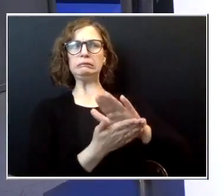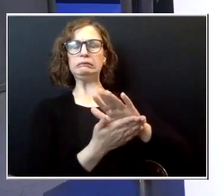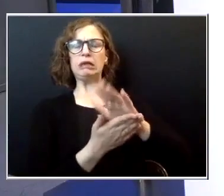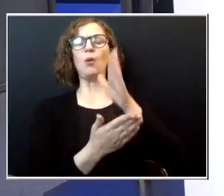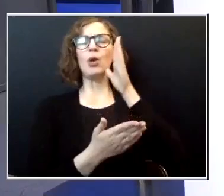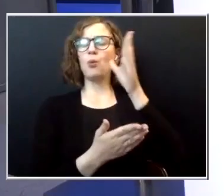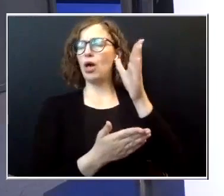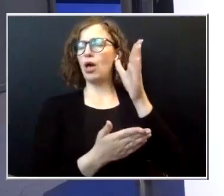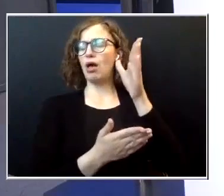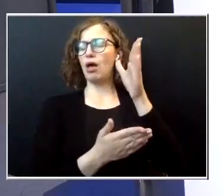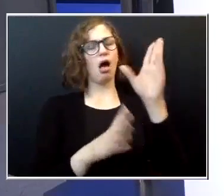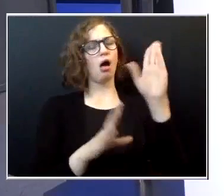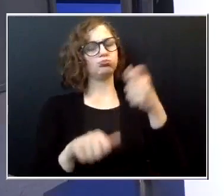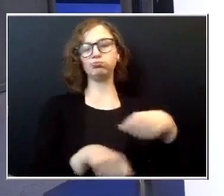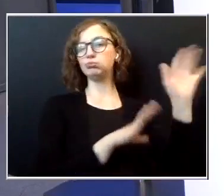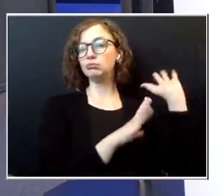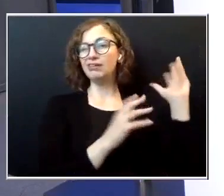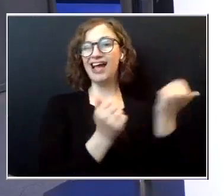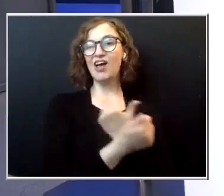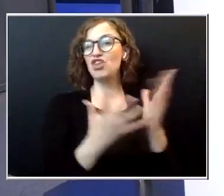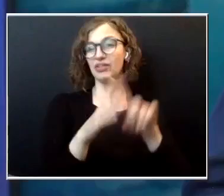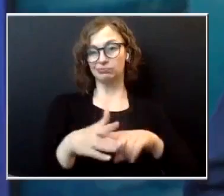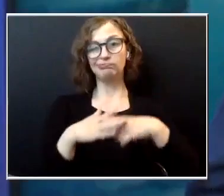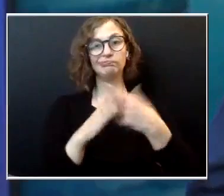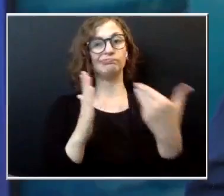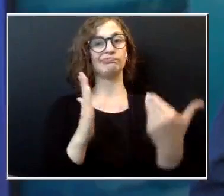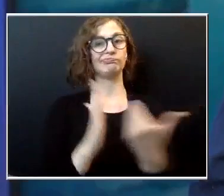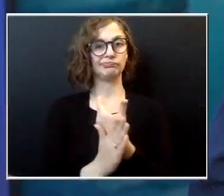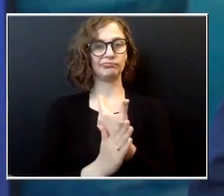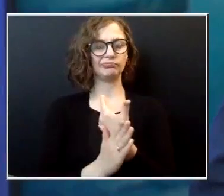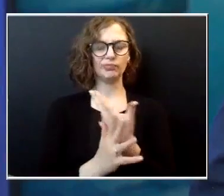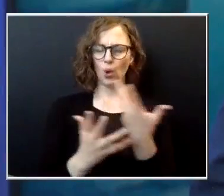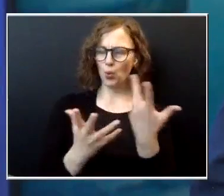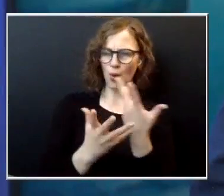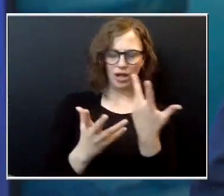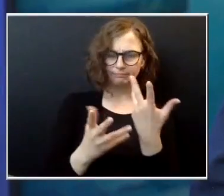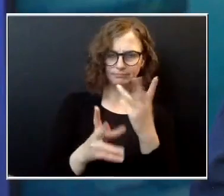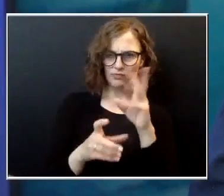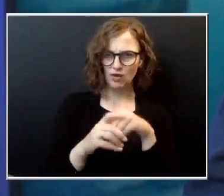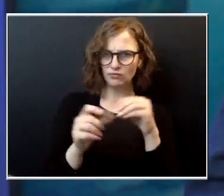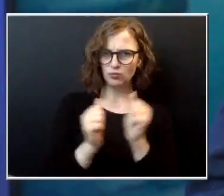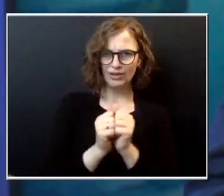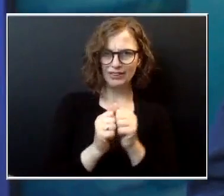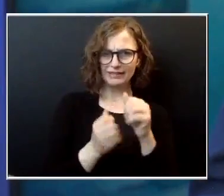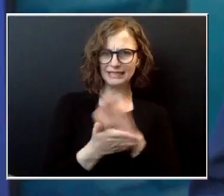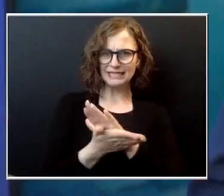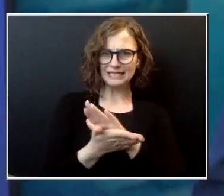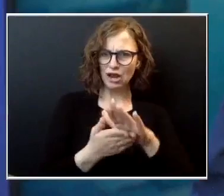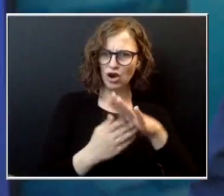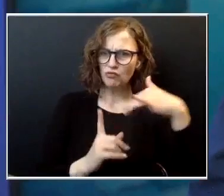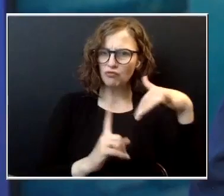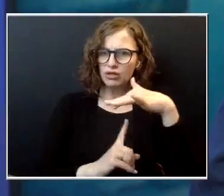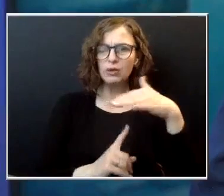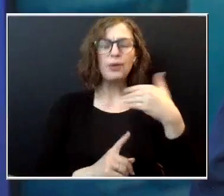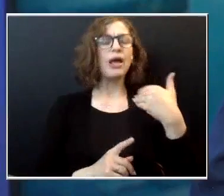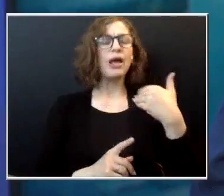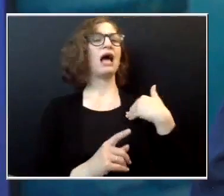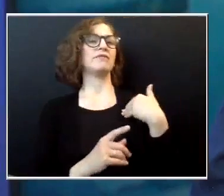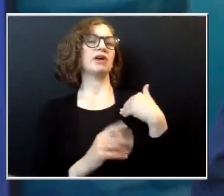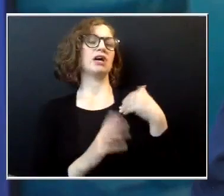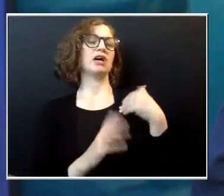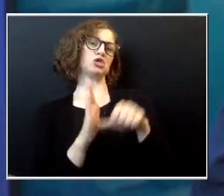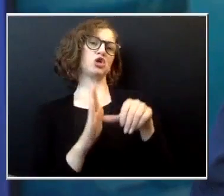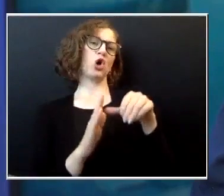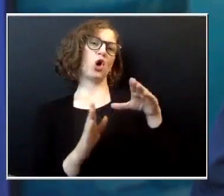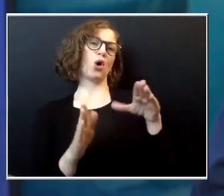us literally, like, walk us through. Sure. So we'll have like a surgical pack. We'll have drapes that we put over our tables, and then we'll put all of